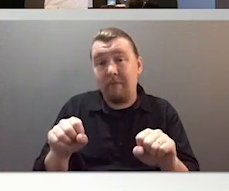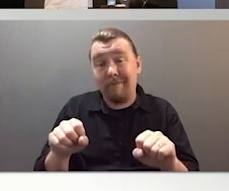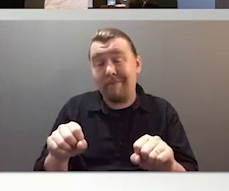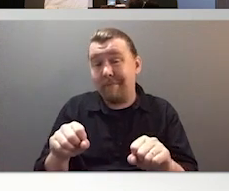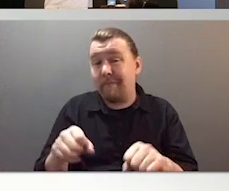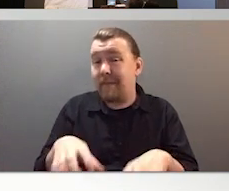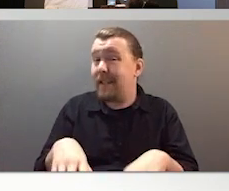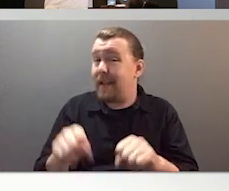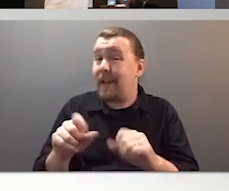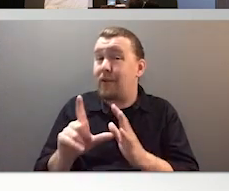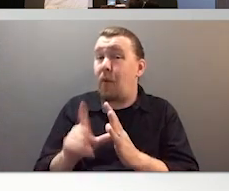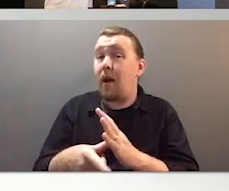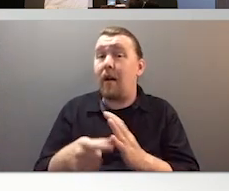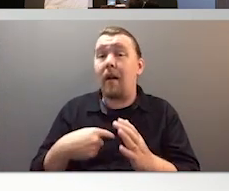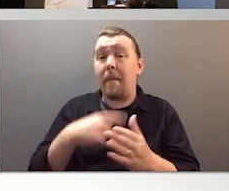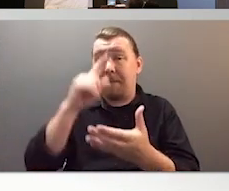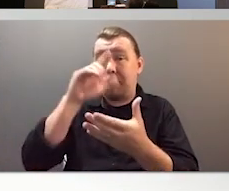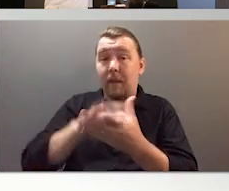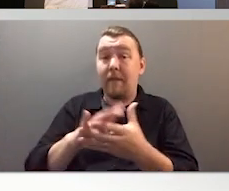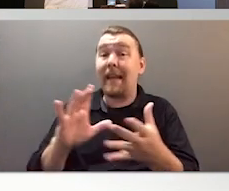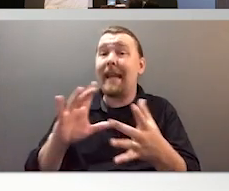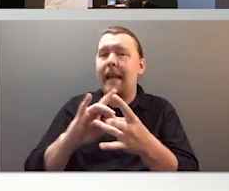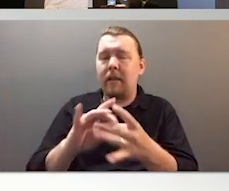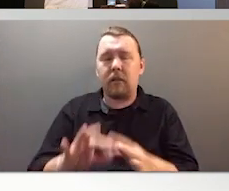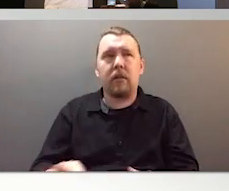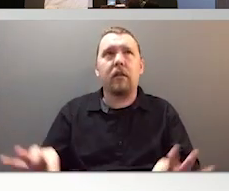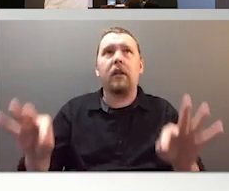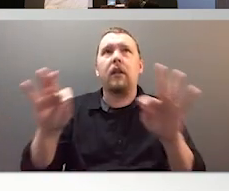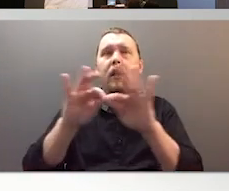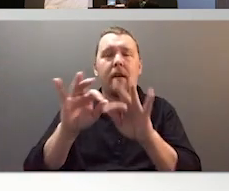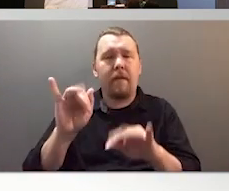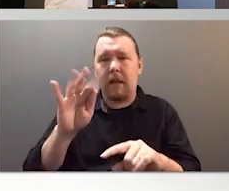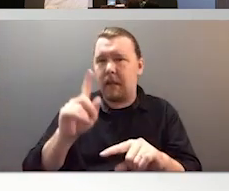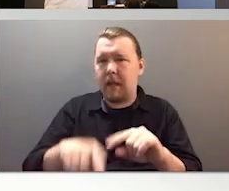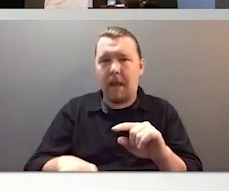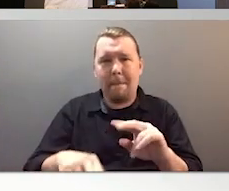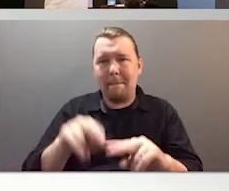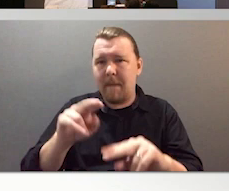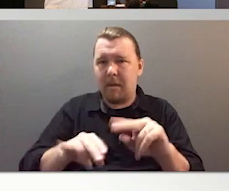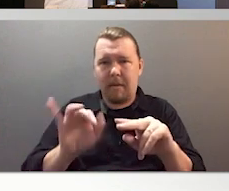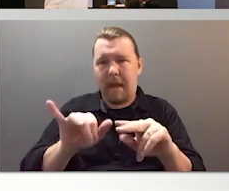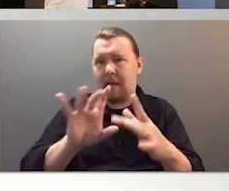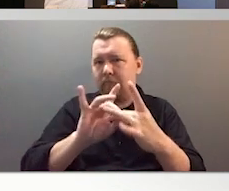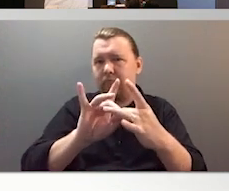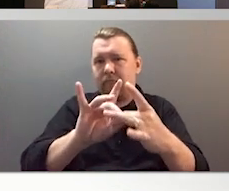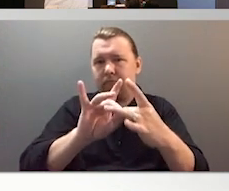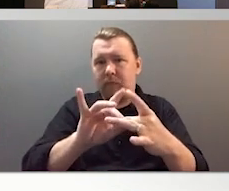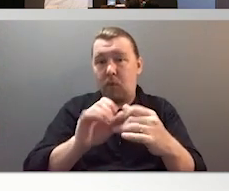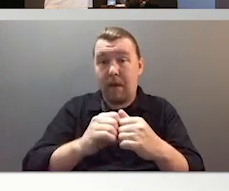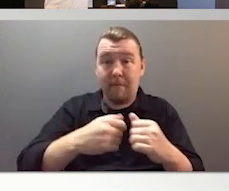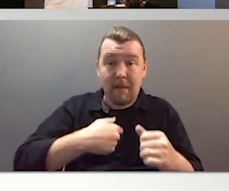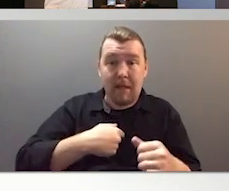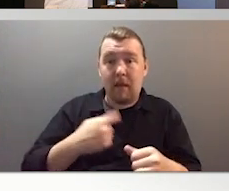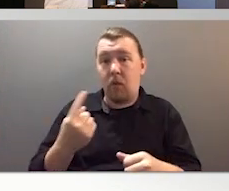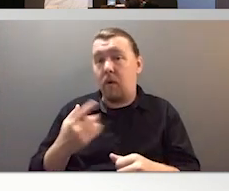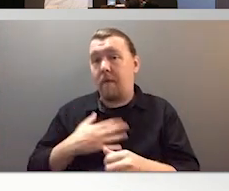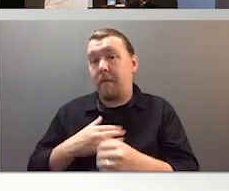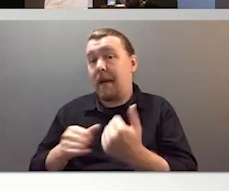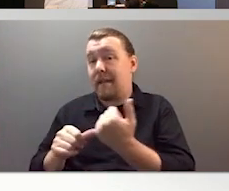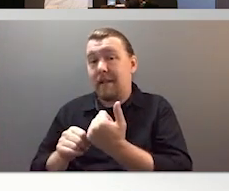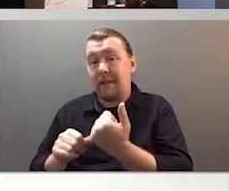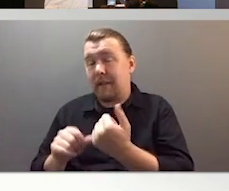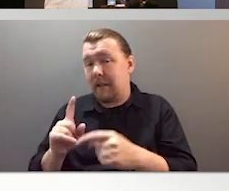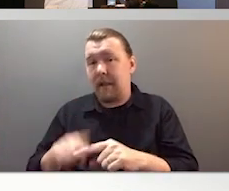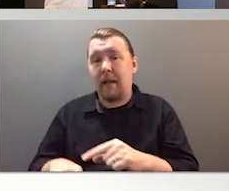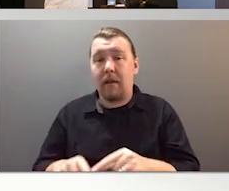assistants, then we got to find somebody that can make that connection. Because they have to feel safe, that I'm not going to do any